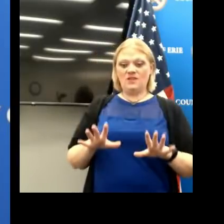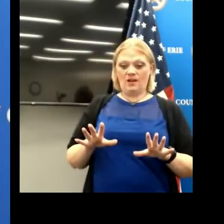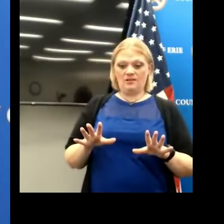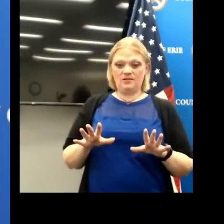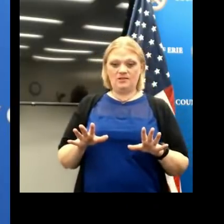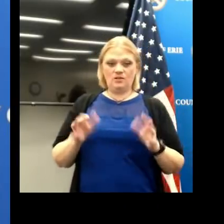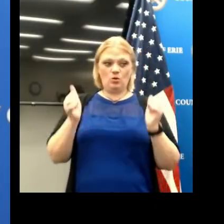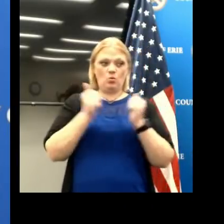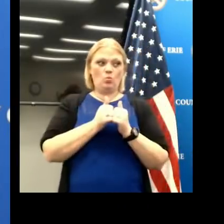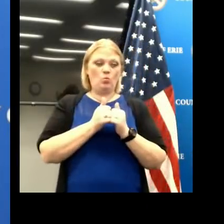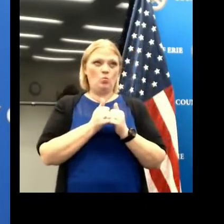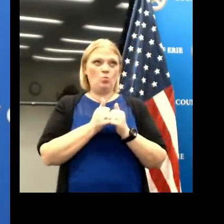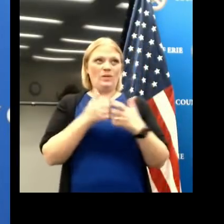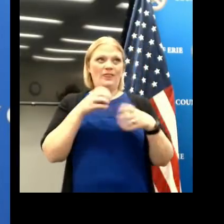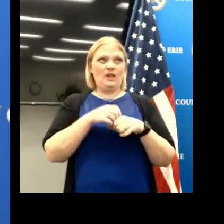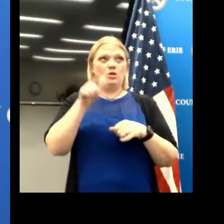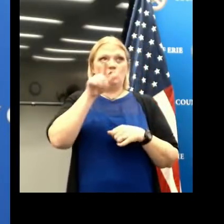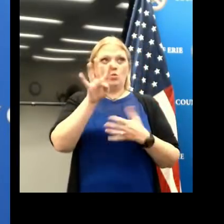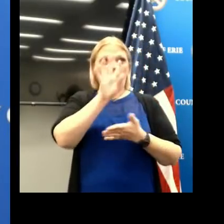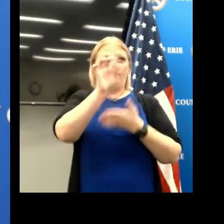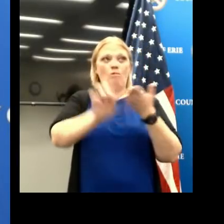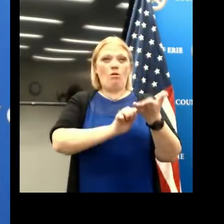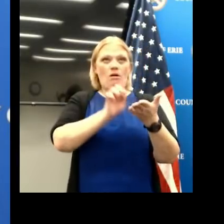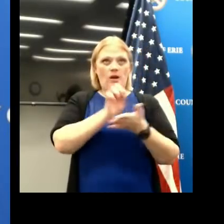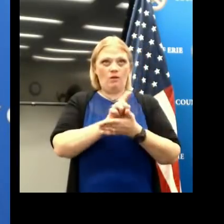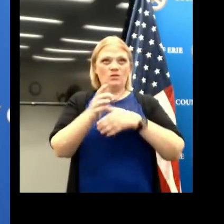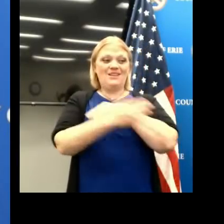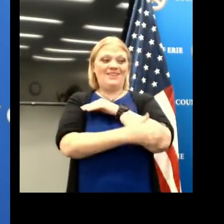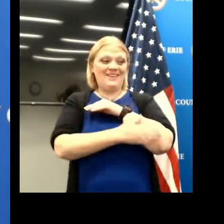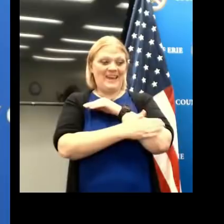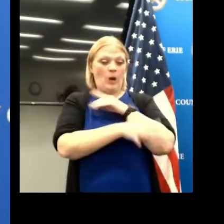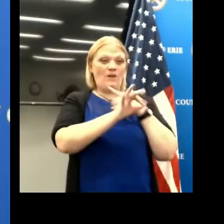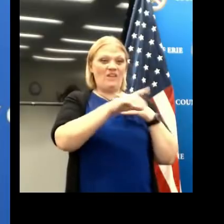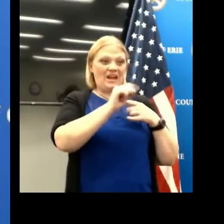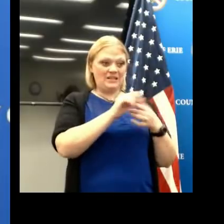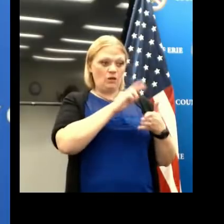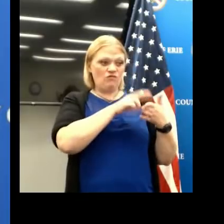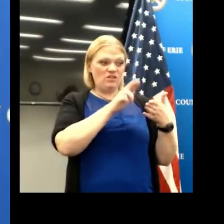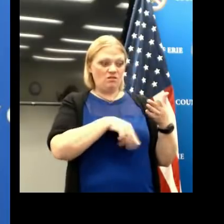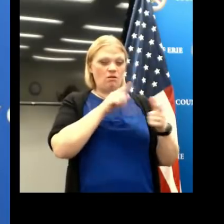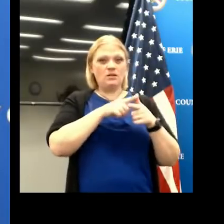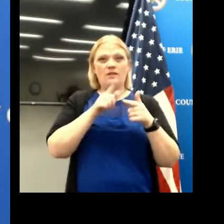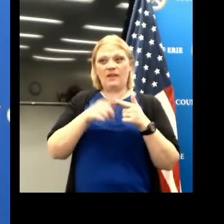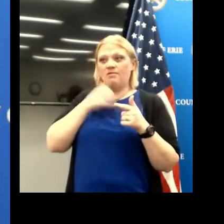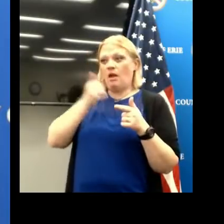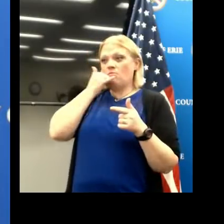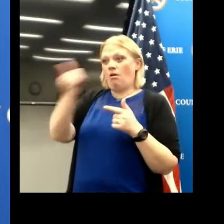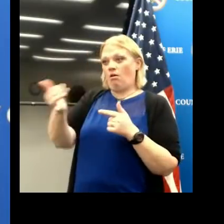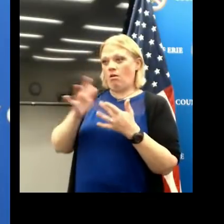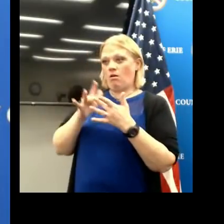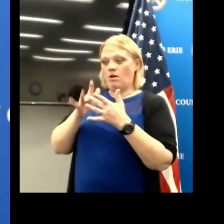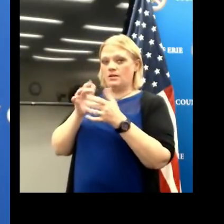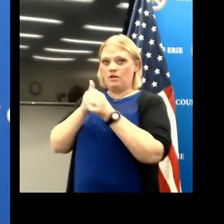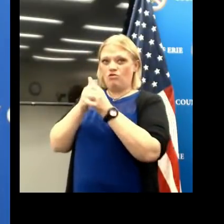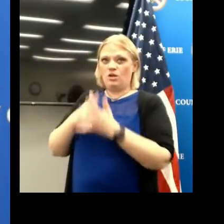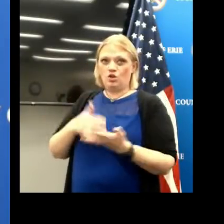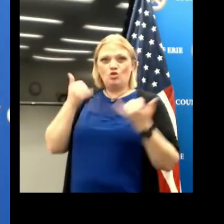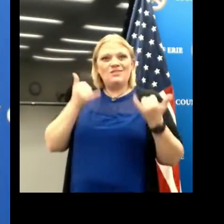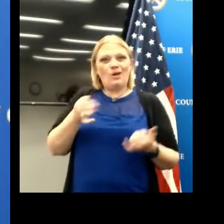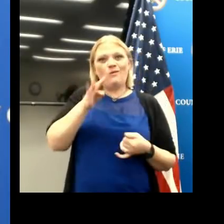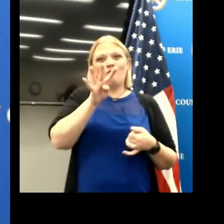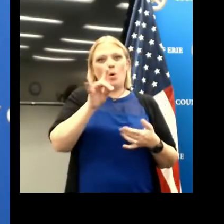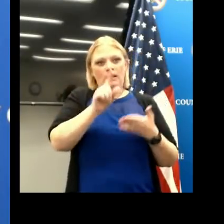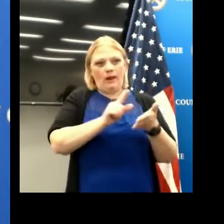it's usually within 24 hours of the county finding out about the test that you'll hear from the contact tracers. We're now 48 hours. We want people to